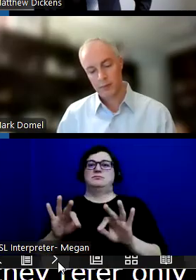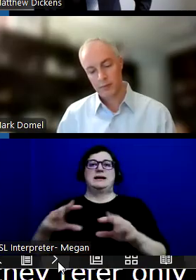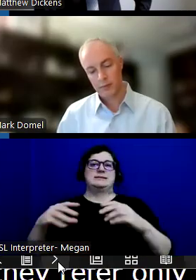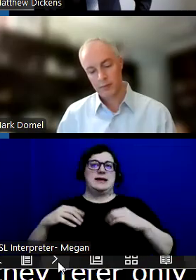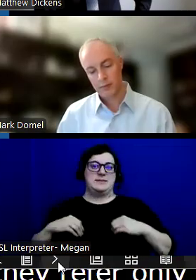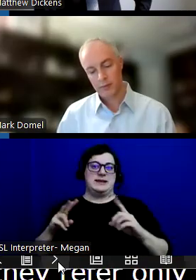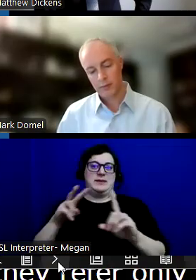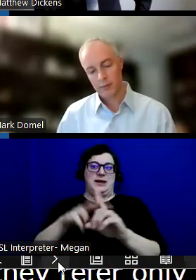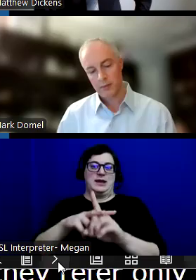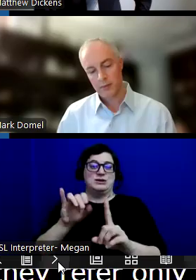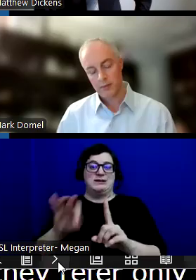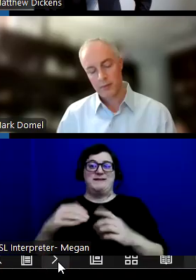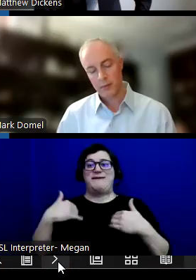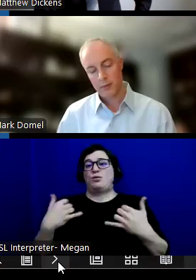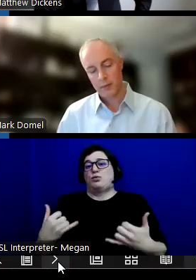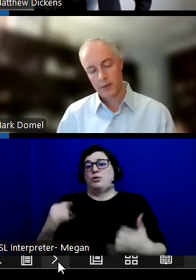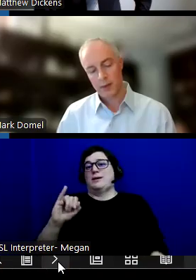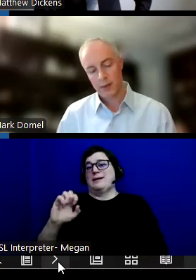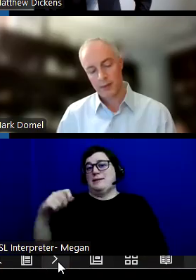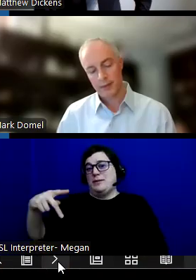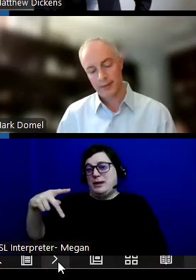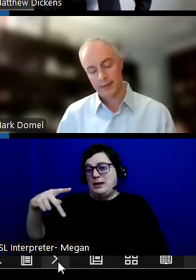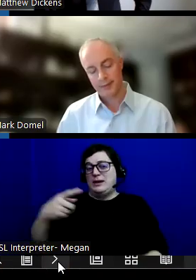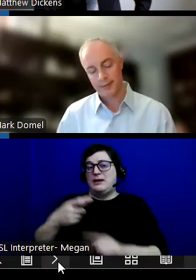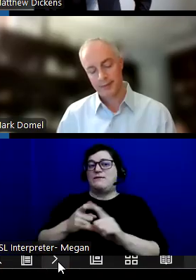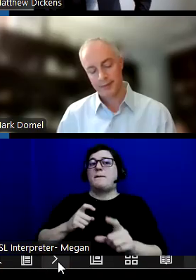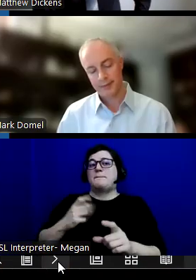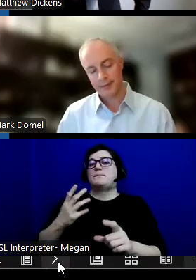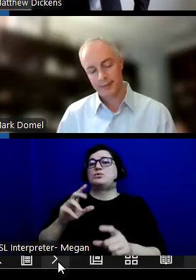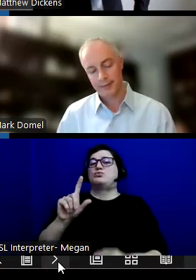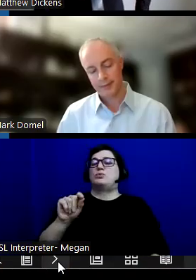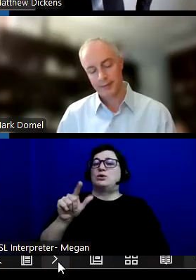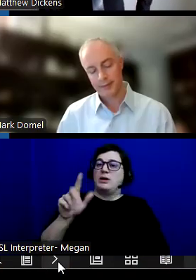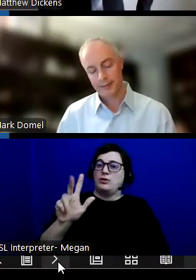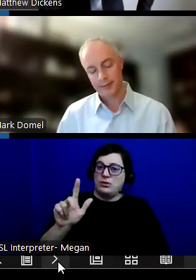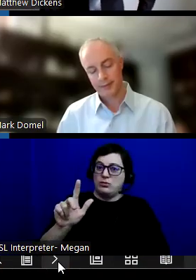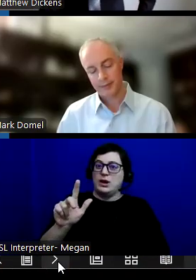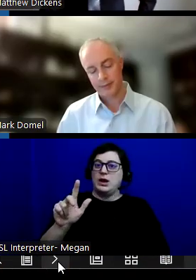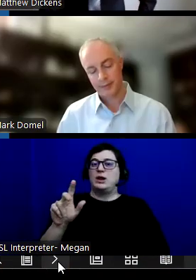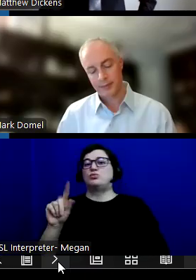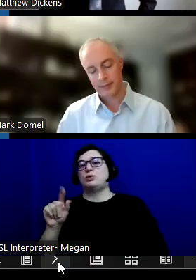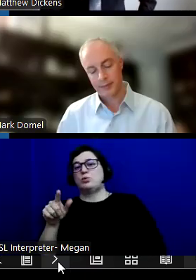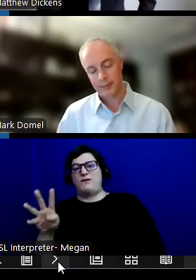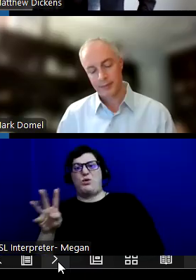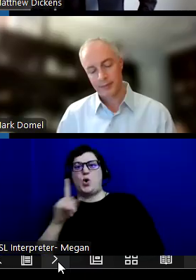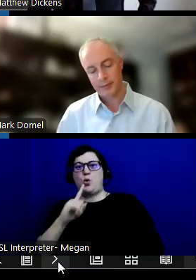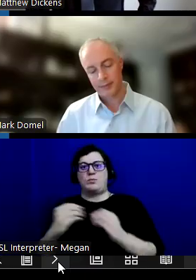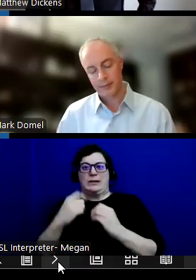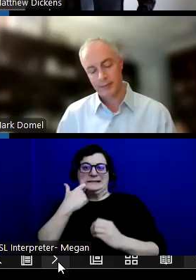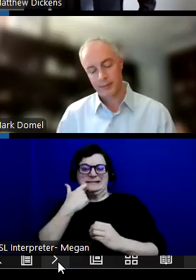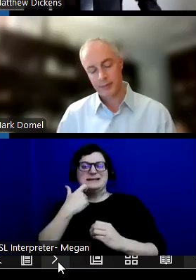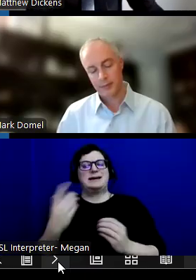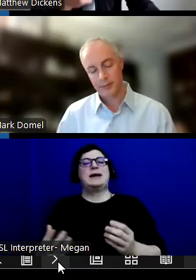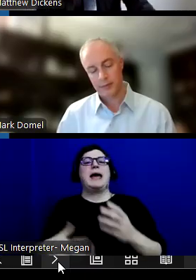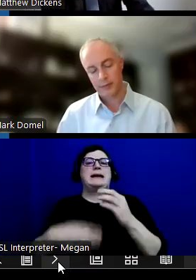they have a current IEP, they would get from 2023, 24, or newer, they would get the additional funding. But if they